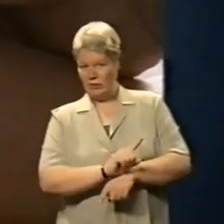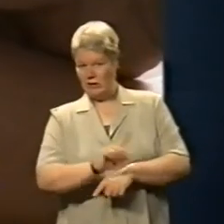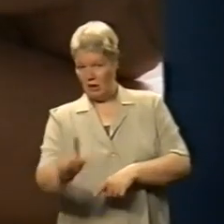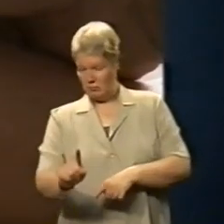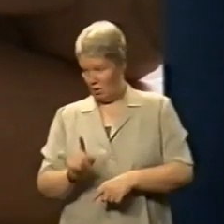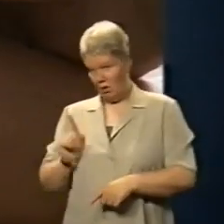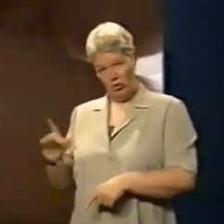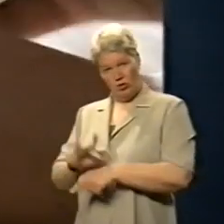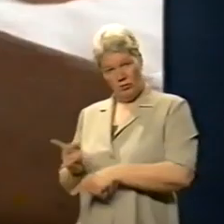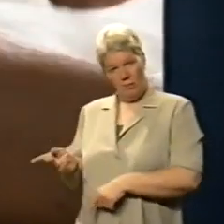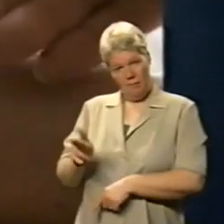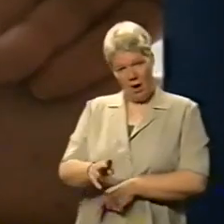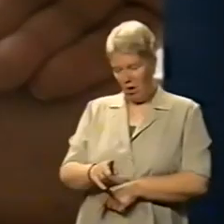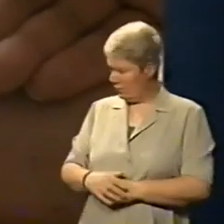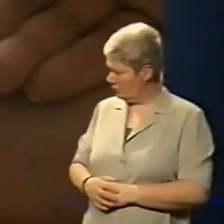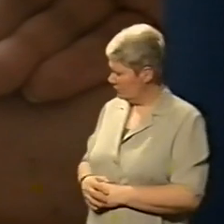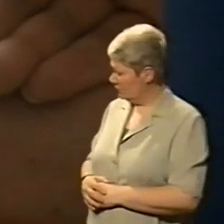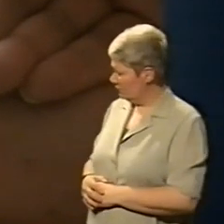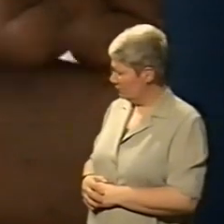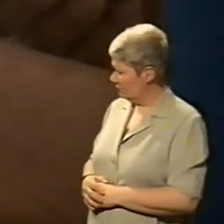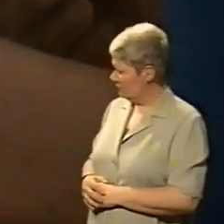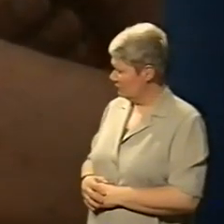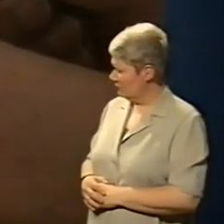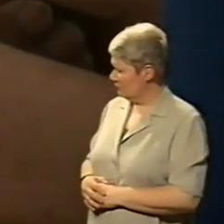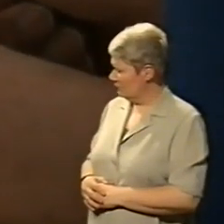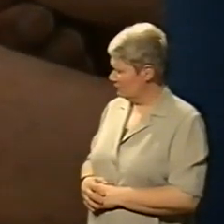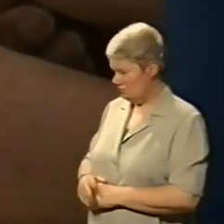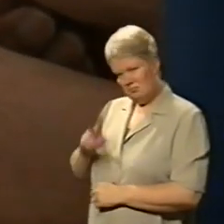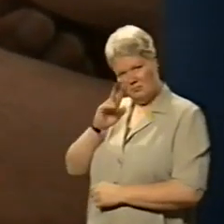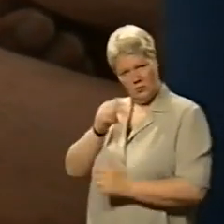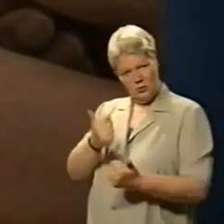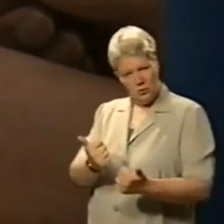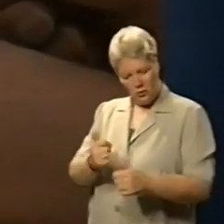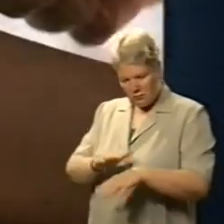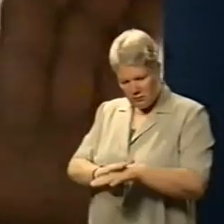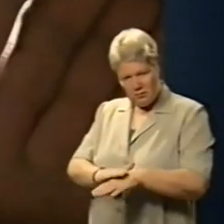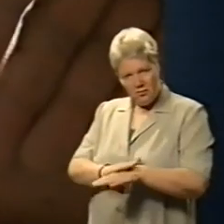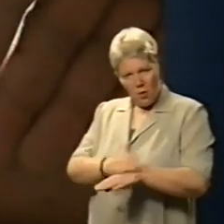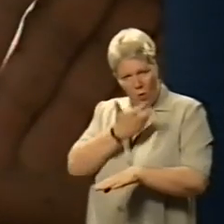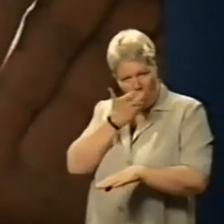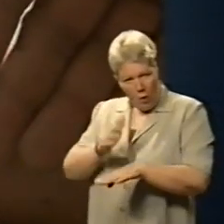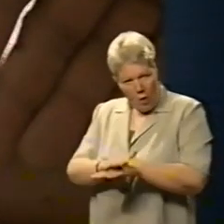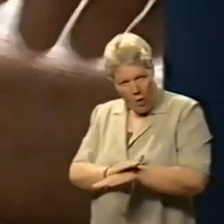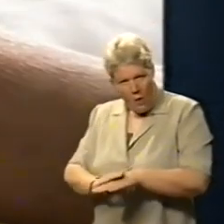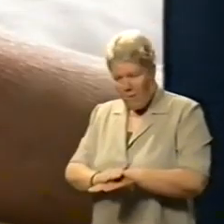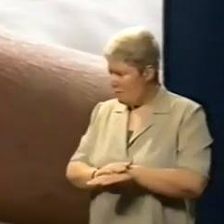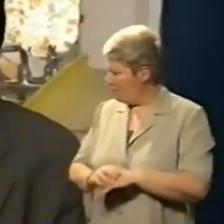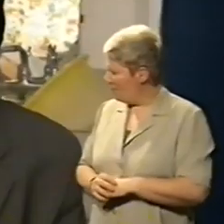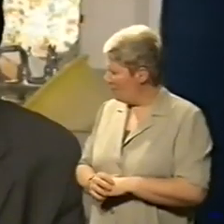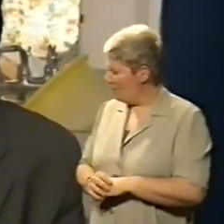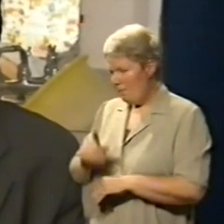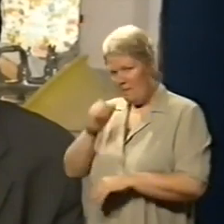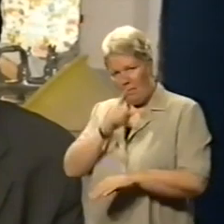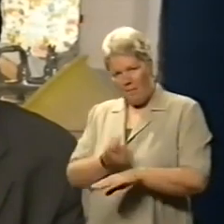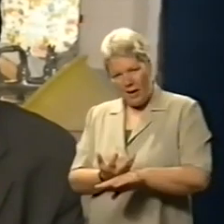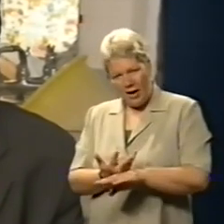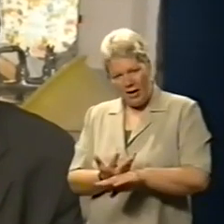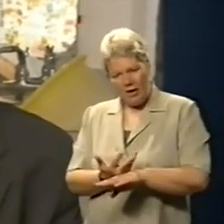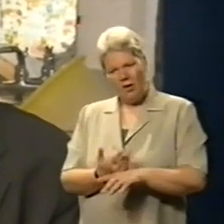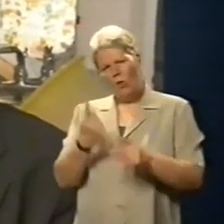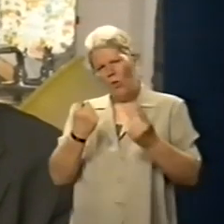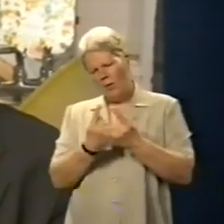I'm very impressed, actually, to be honest with you. It looks good. Yeah, it's warm, pink. The important thing which